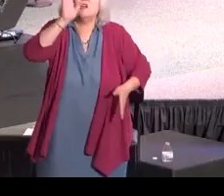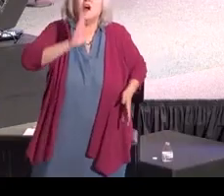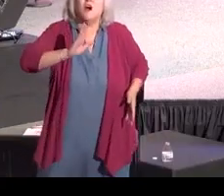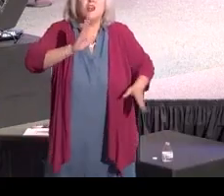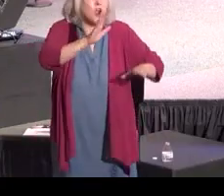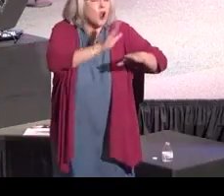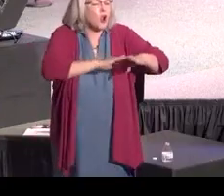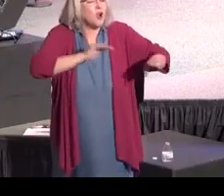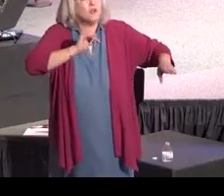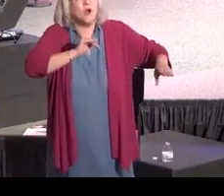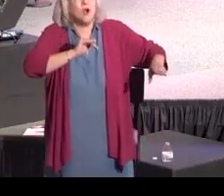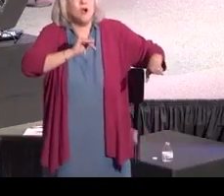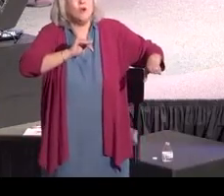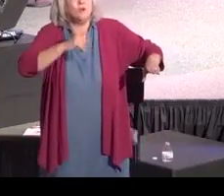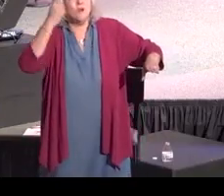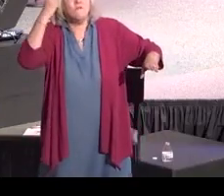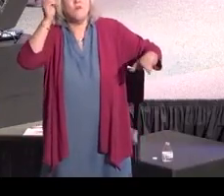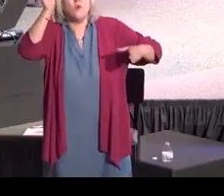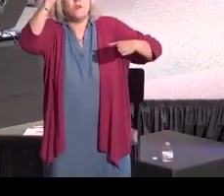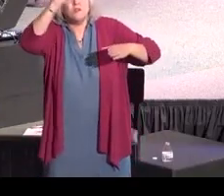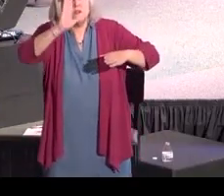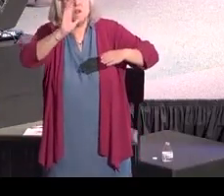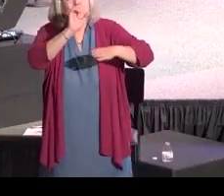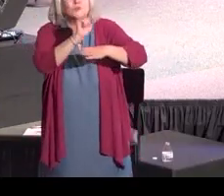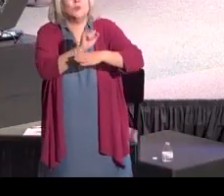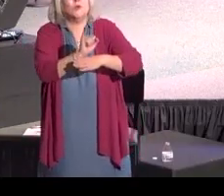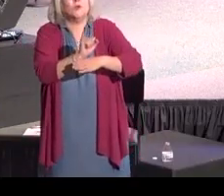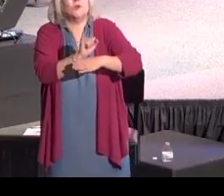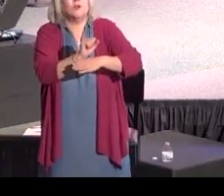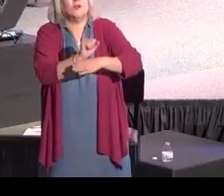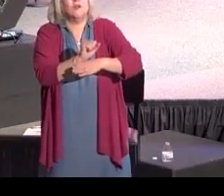are called according to his purpose.